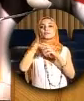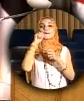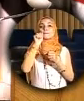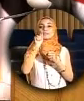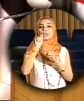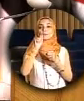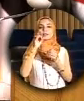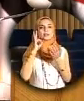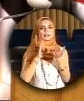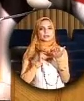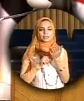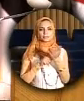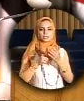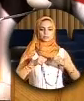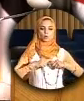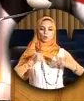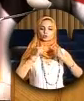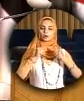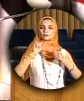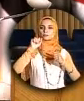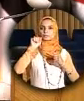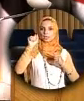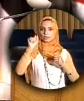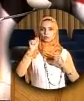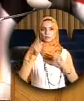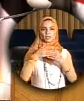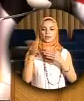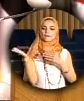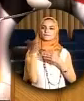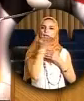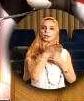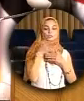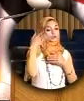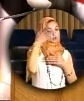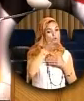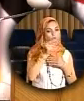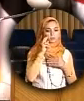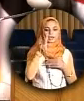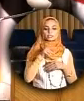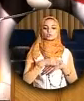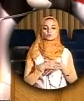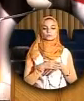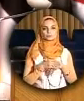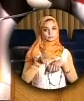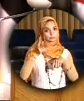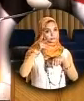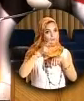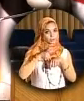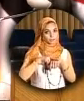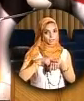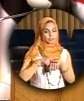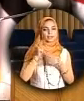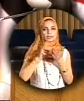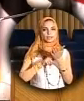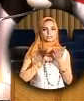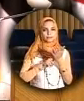life. It is by listening to these individuals, by recognizing the obstacles that they face in their everyday lives, that I would like to